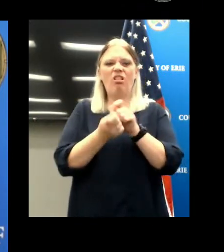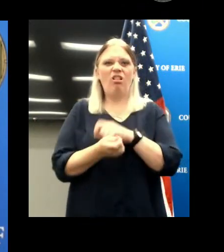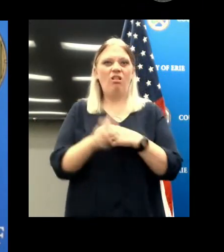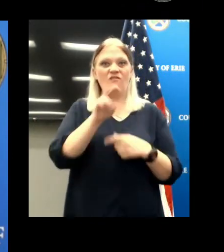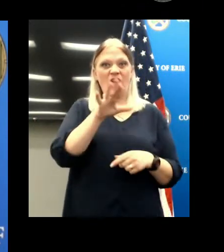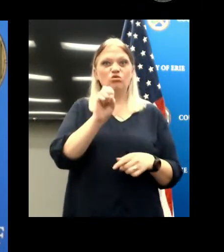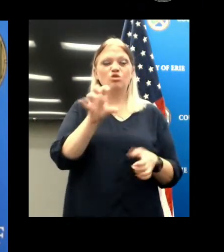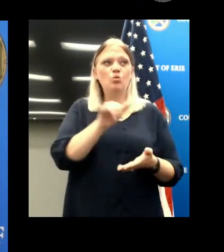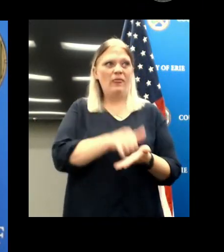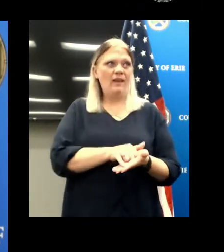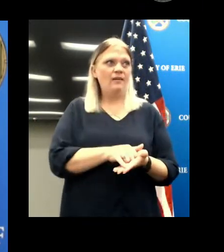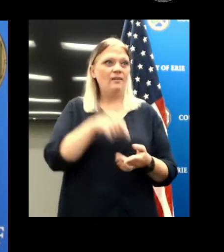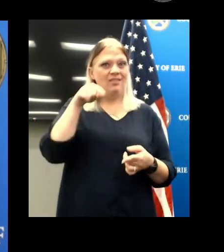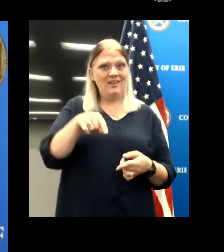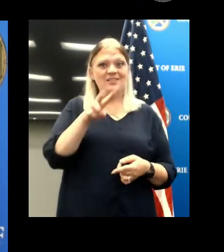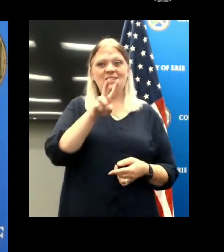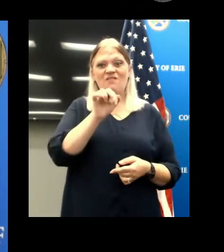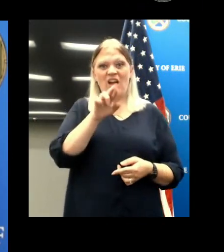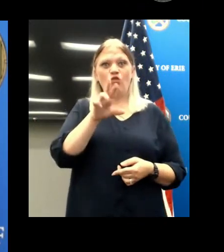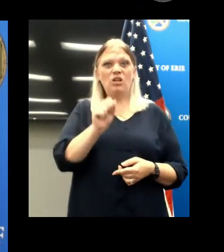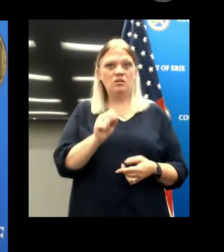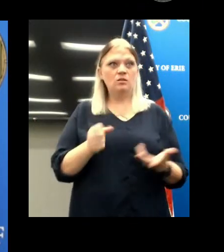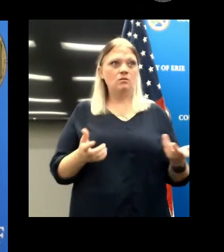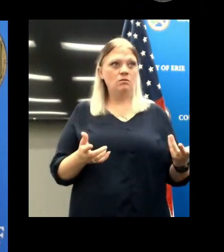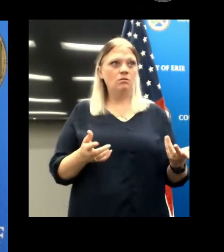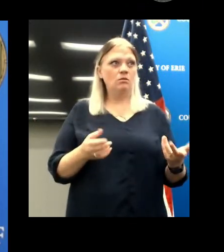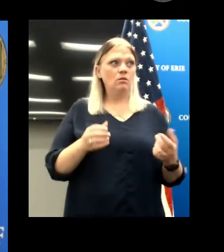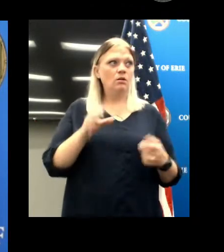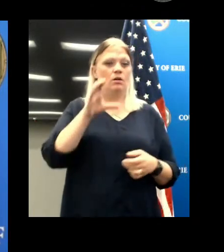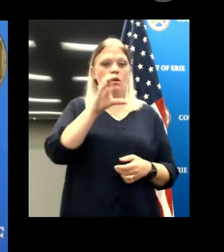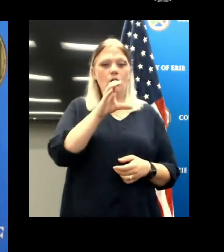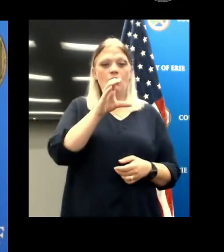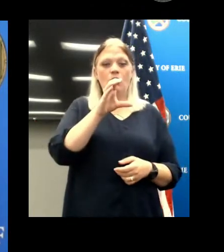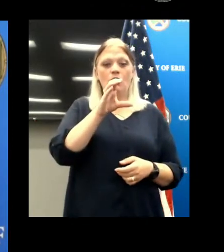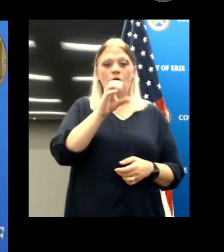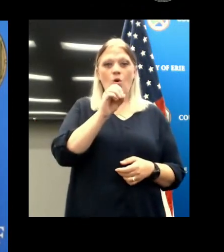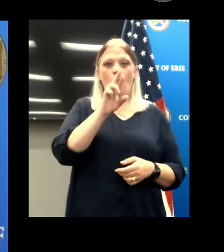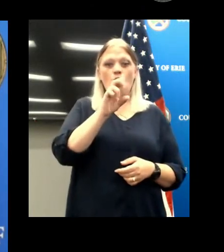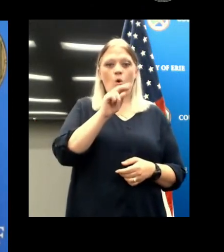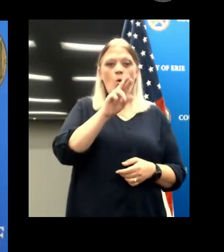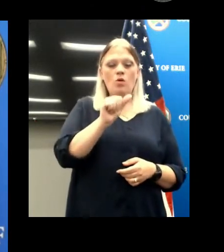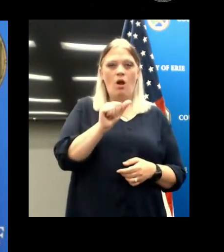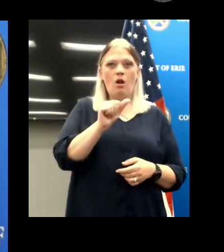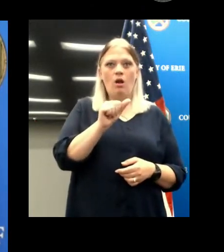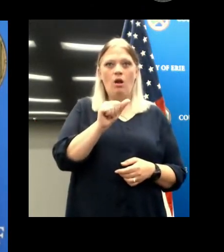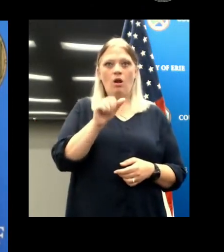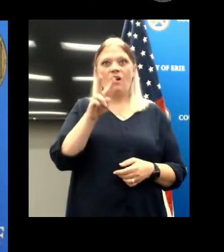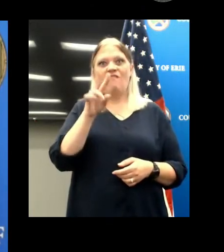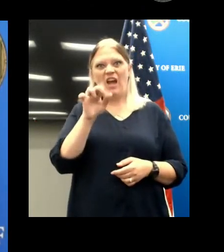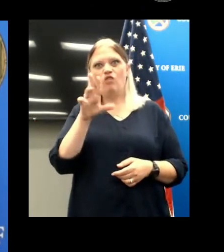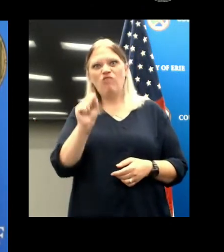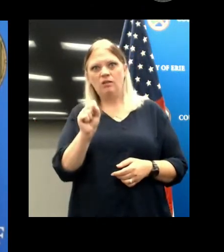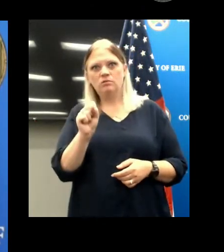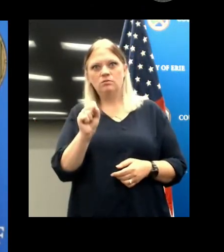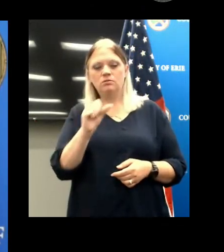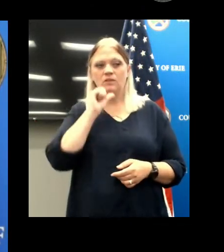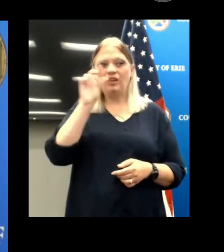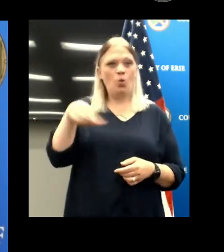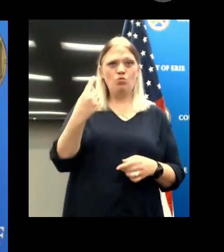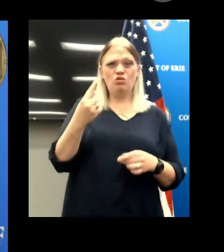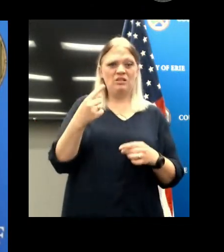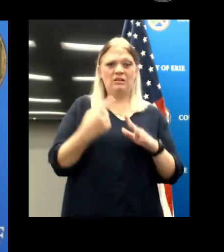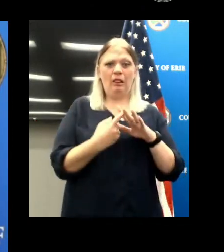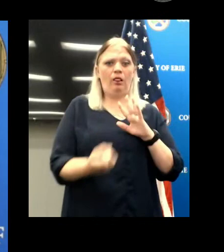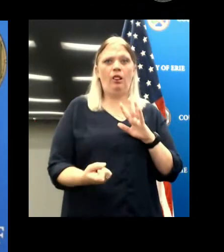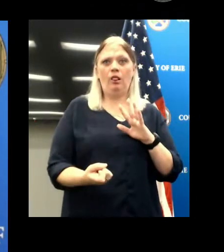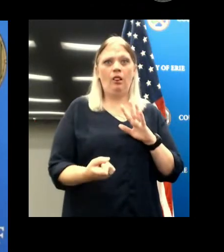do. This is a virus. It's coronavirus. And viruses just don't disappear. Maybe our